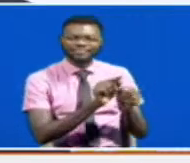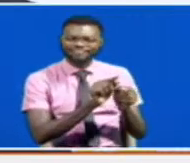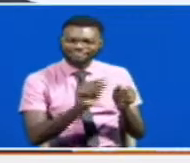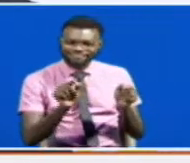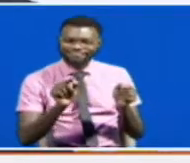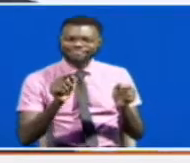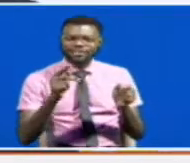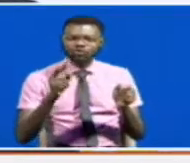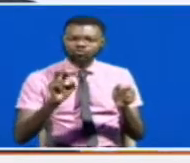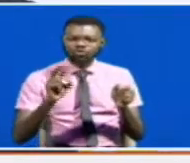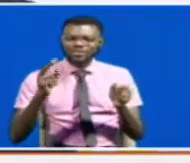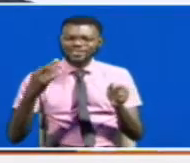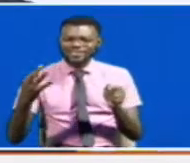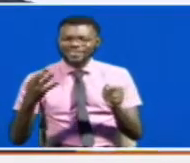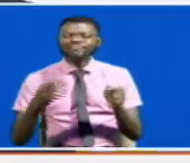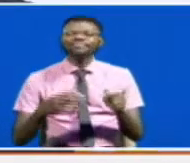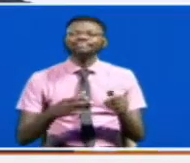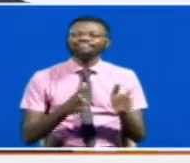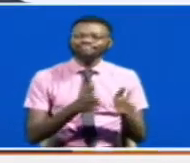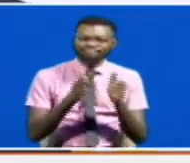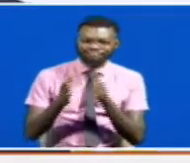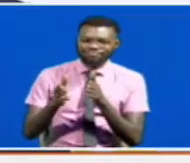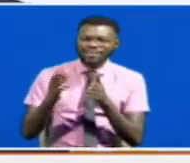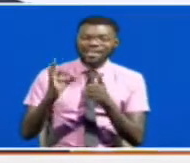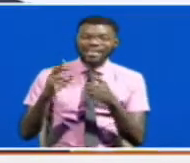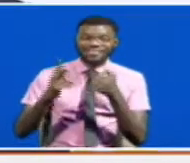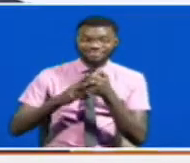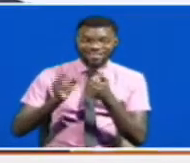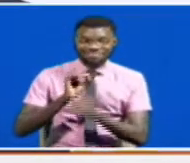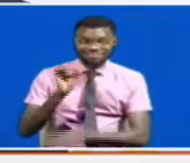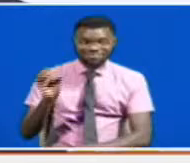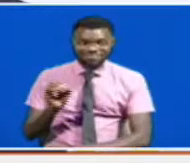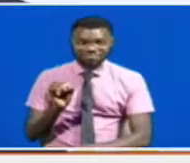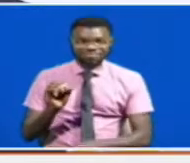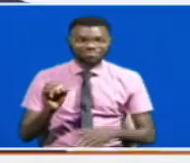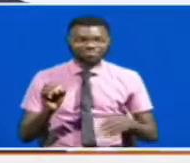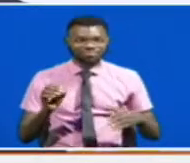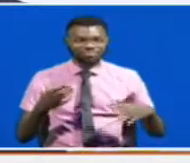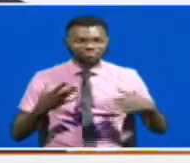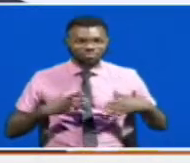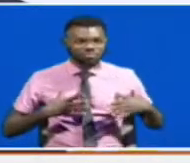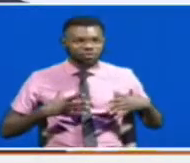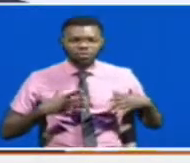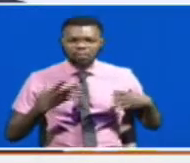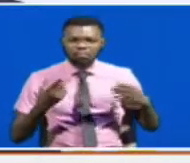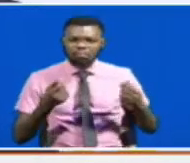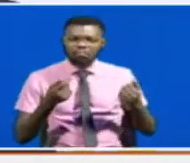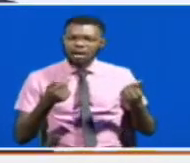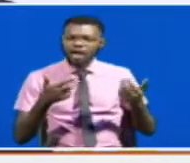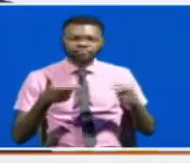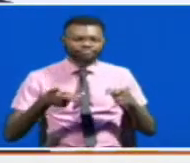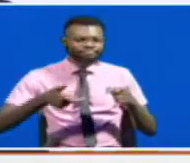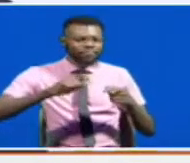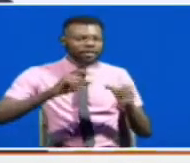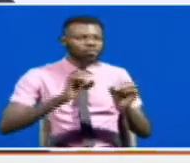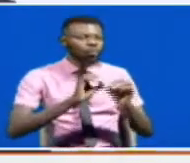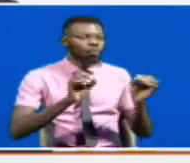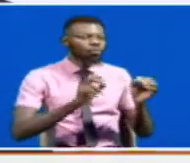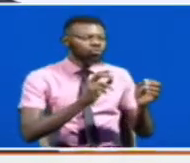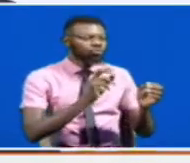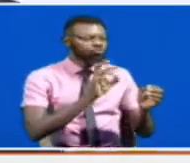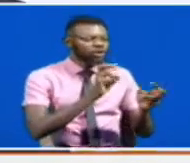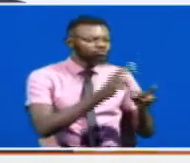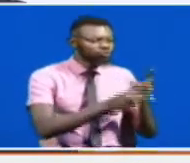2023. And 37% of the survey respondents had no change in income between 2022